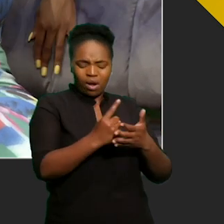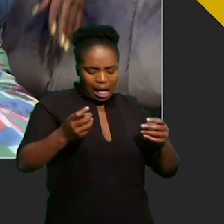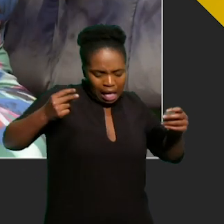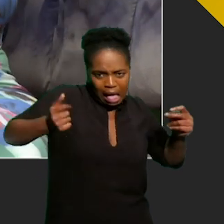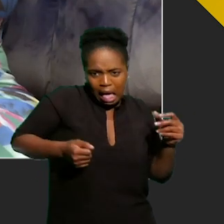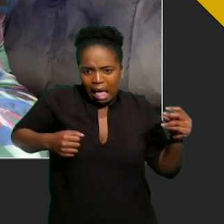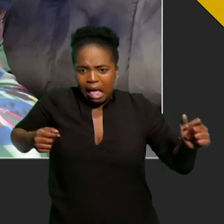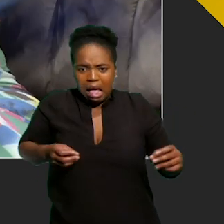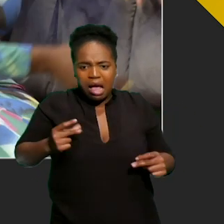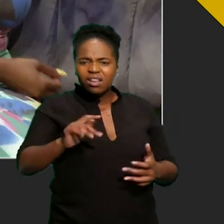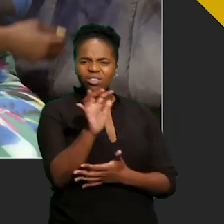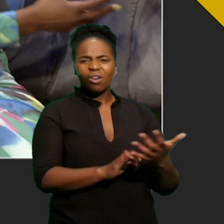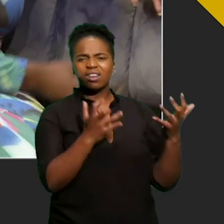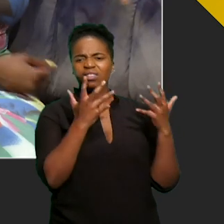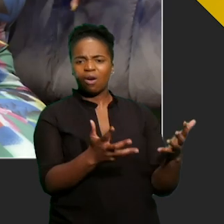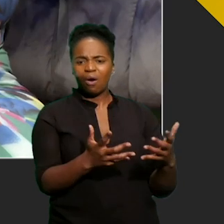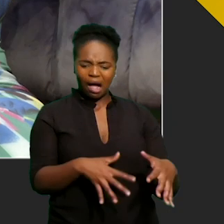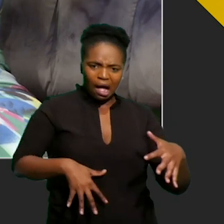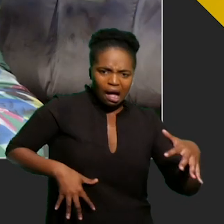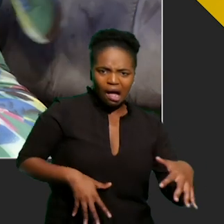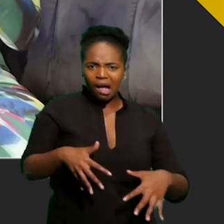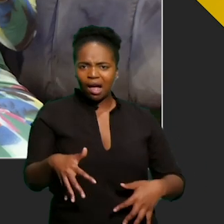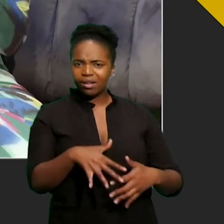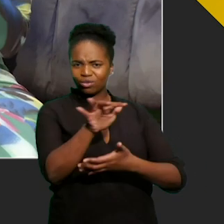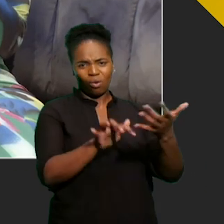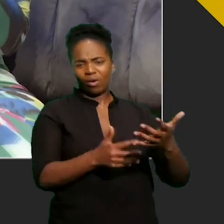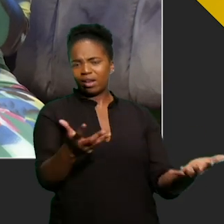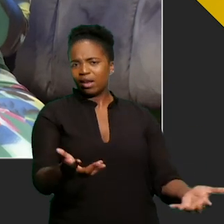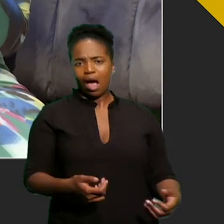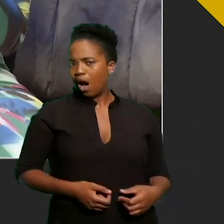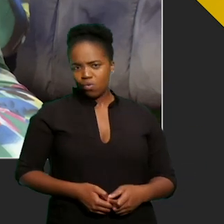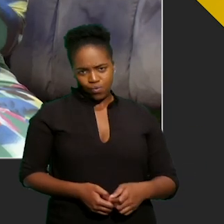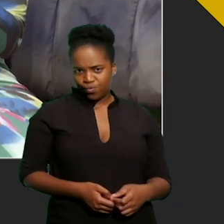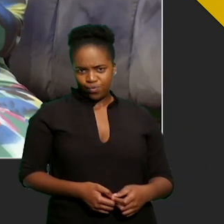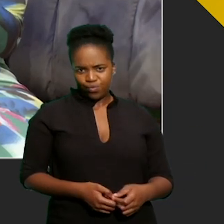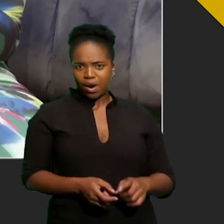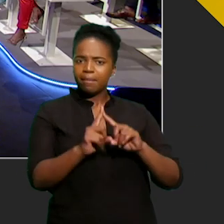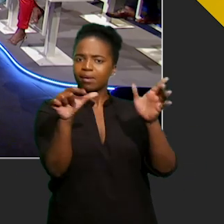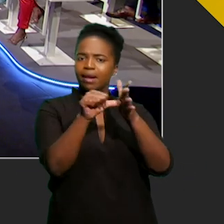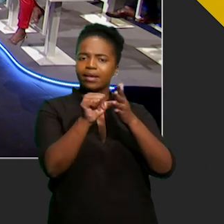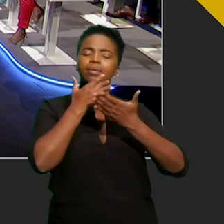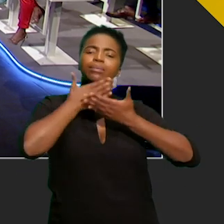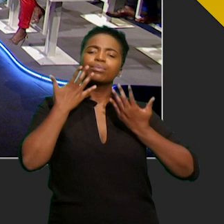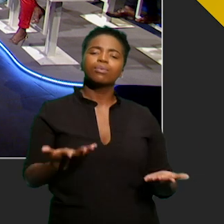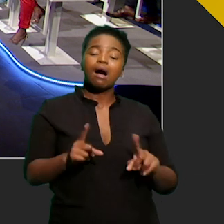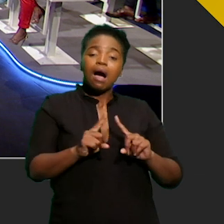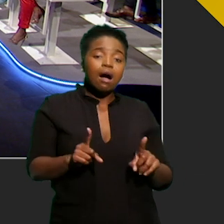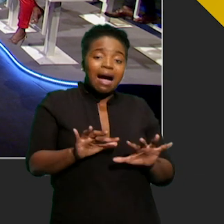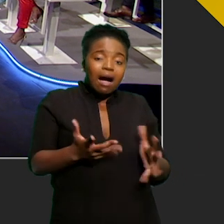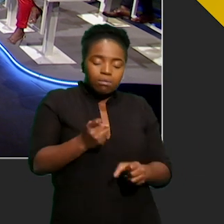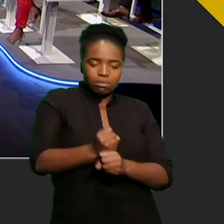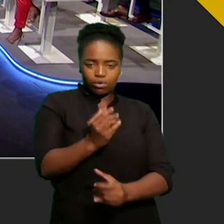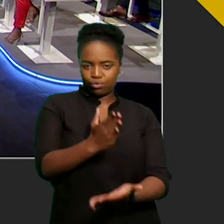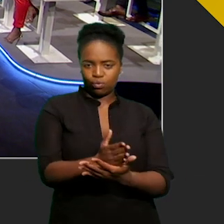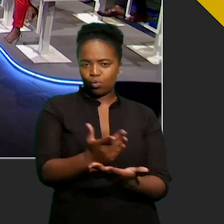Kutwa Story Kayen, Kayeta So, Kutwa Story Kayen. How do we then make sure we don't have such things